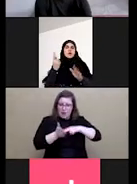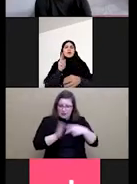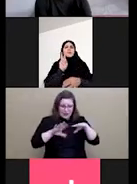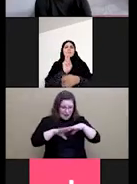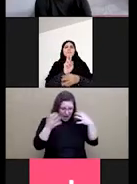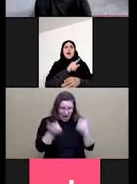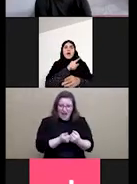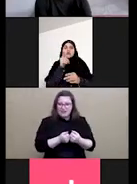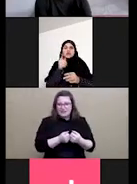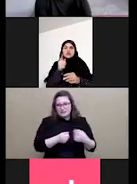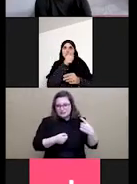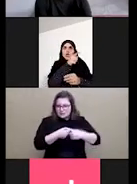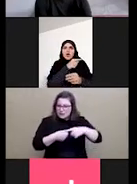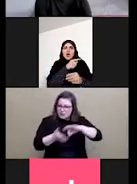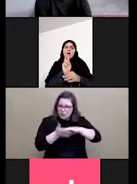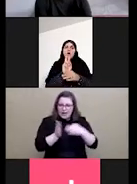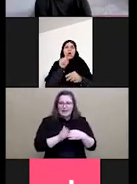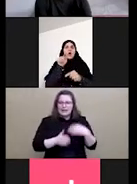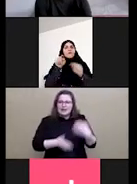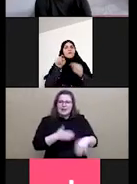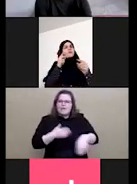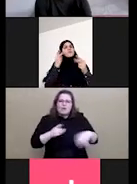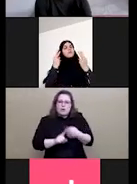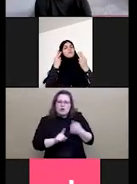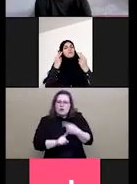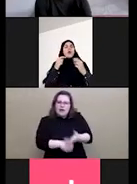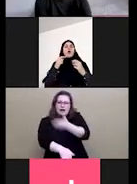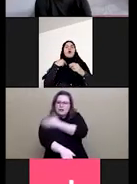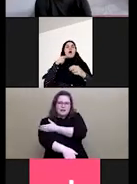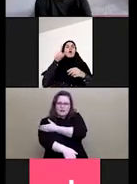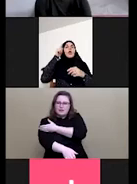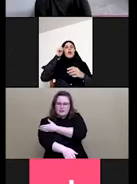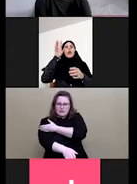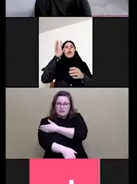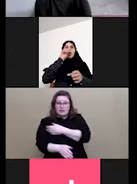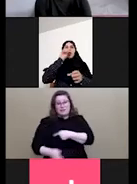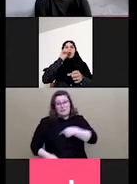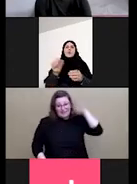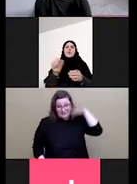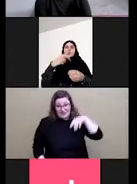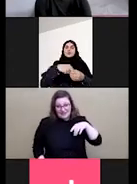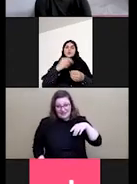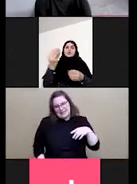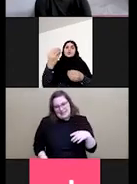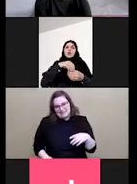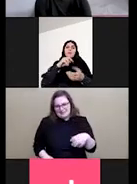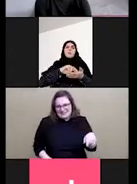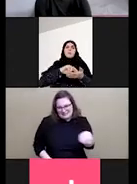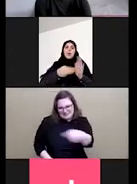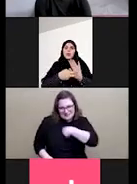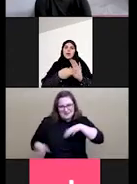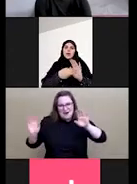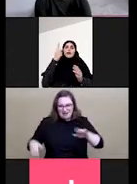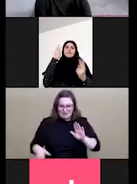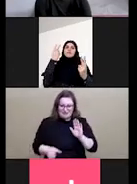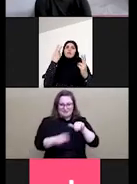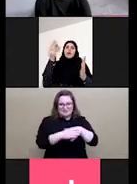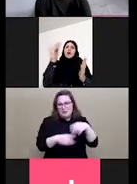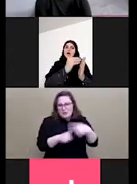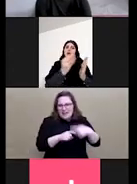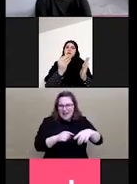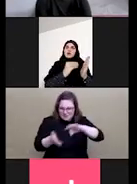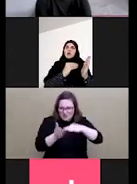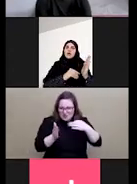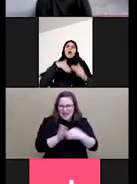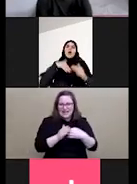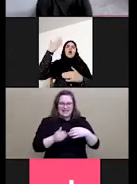project design stage already. Because once, or as we all know, those of us that participate in project designs